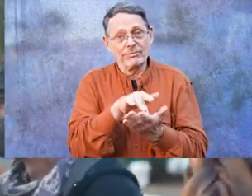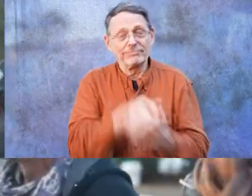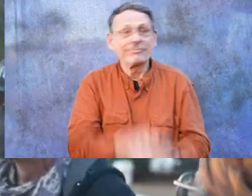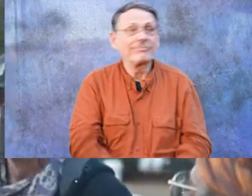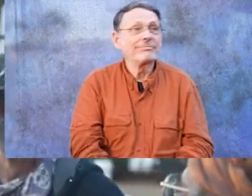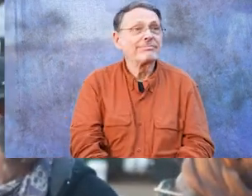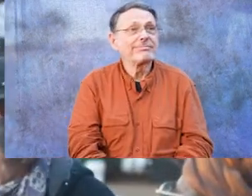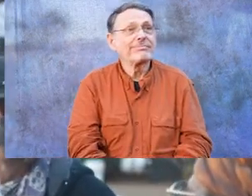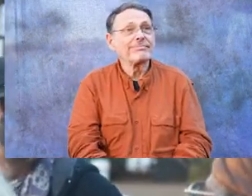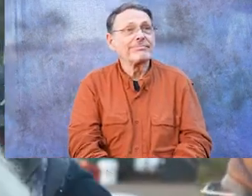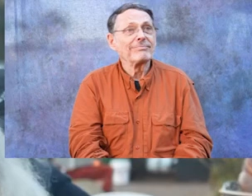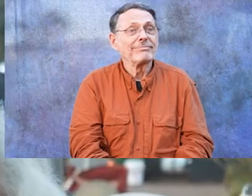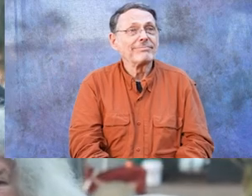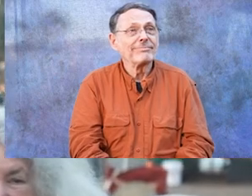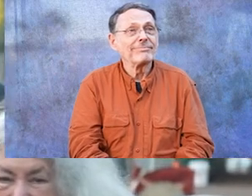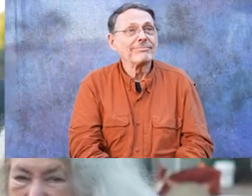center.